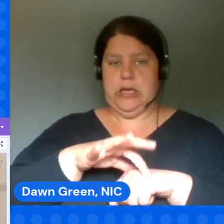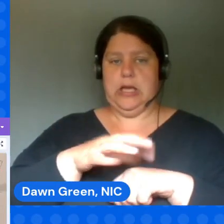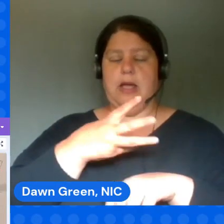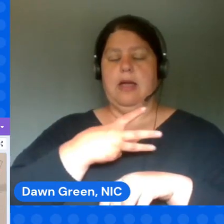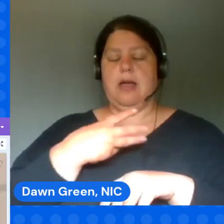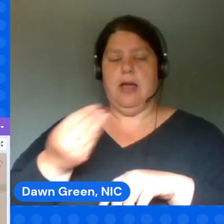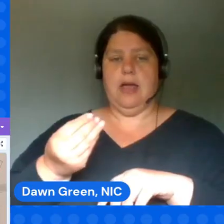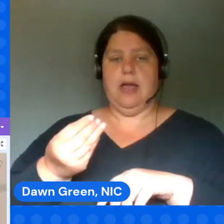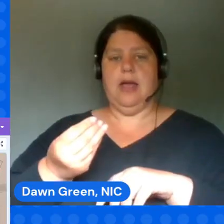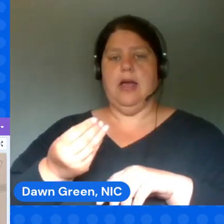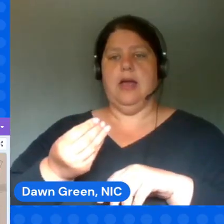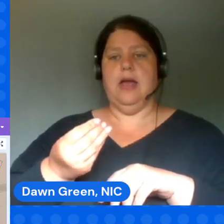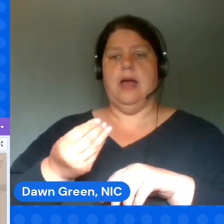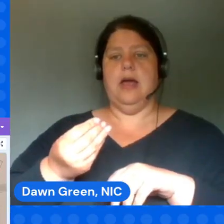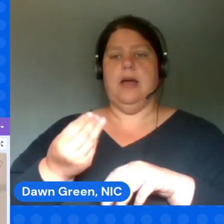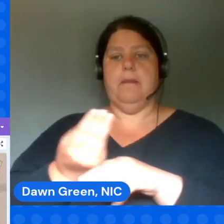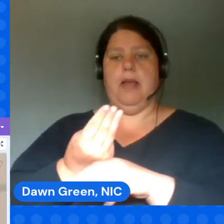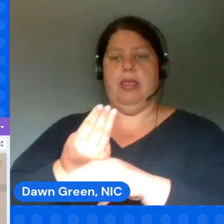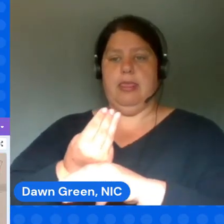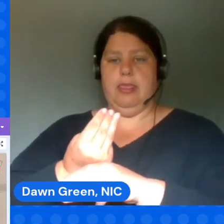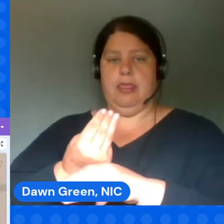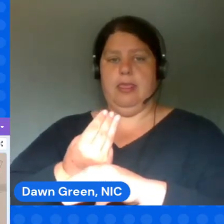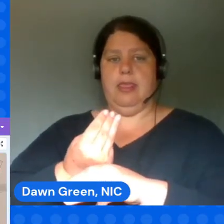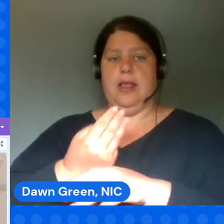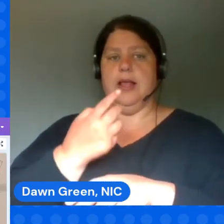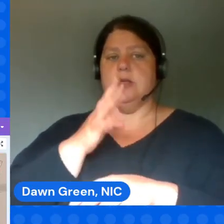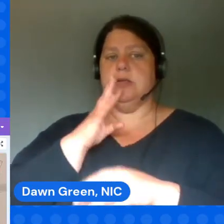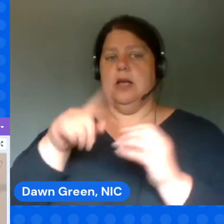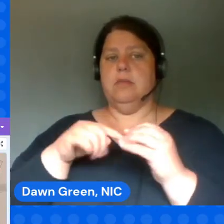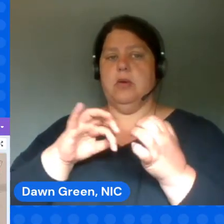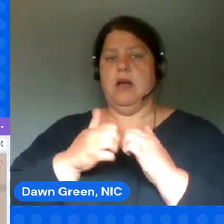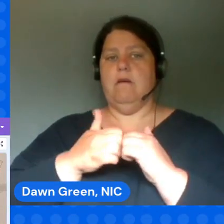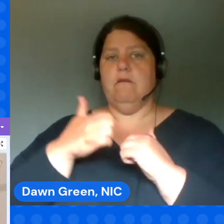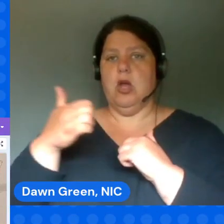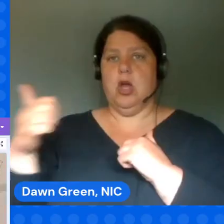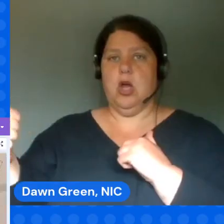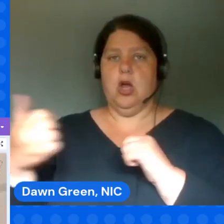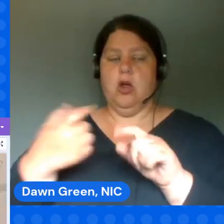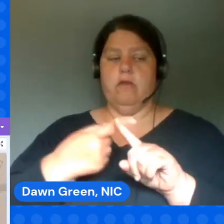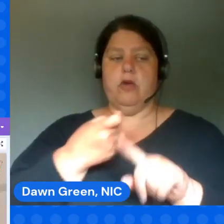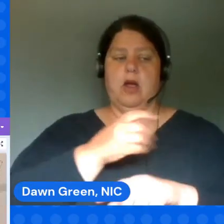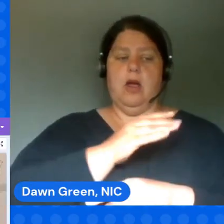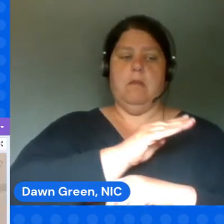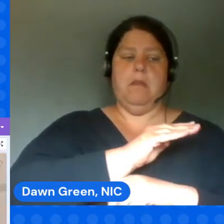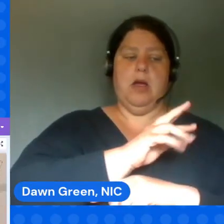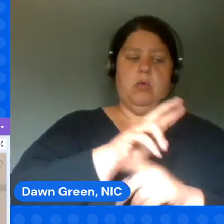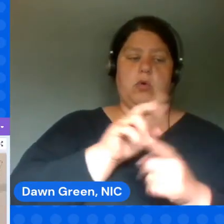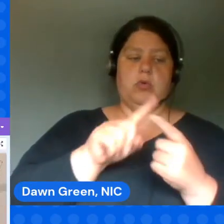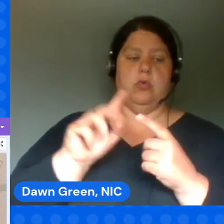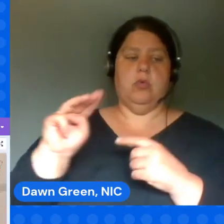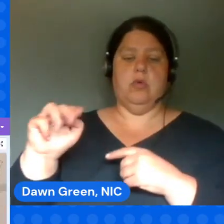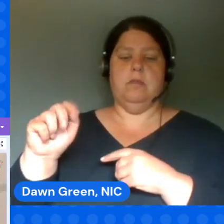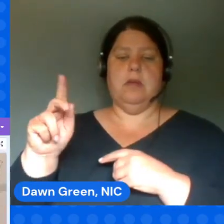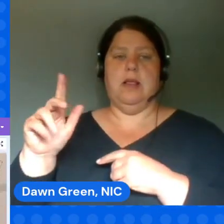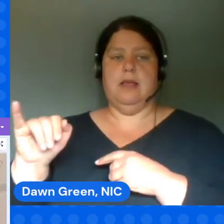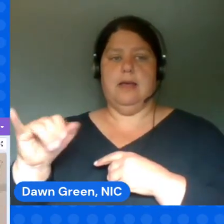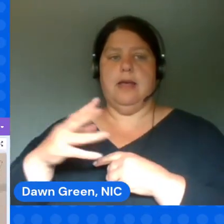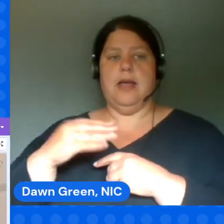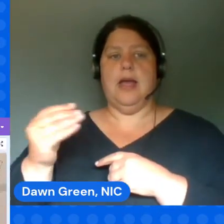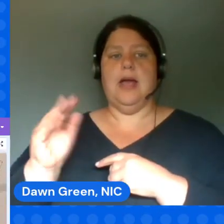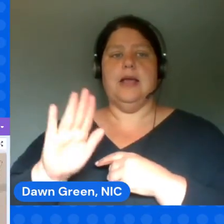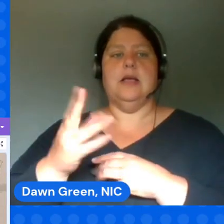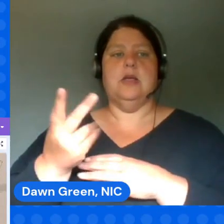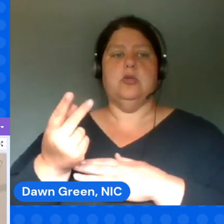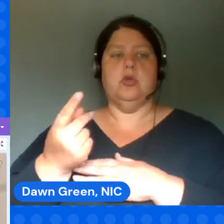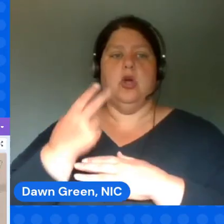it is from Baton Rouge to Mali, and then his dog